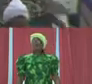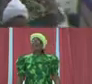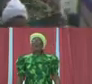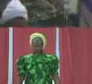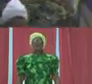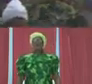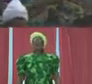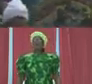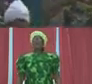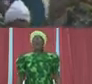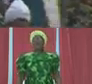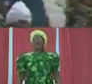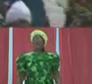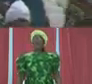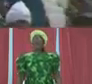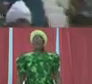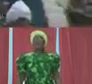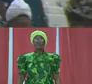Oh, thank you, Father.